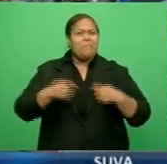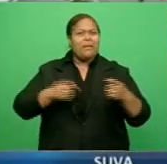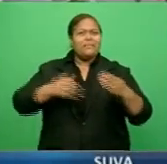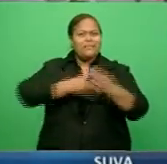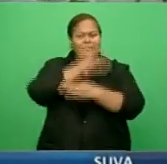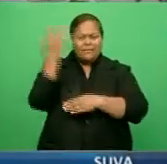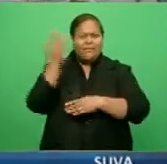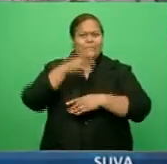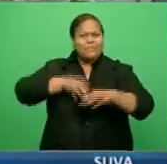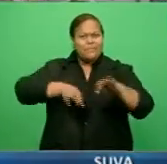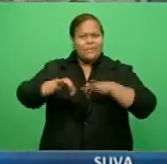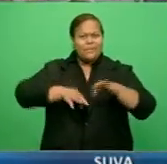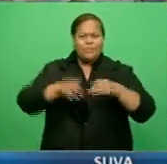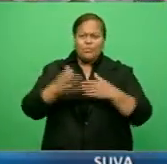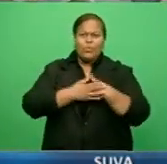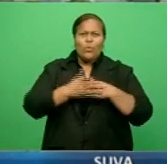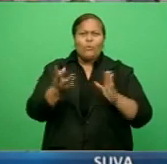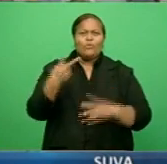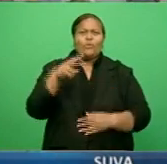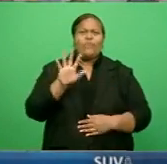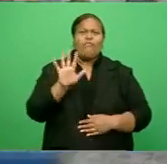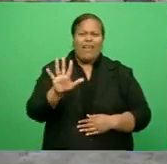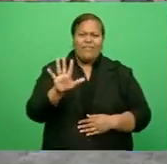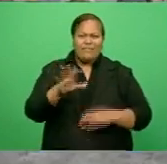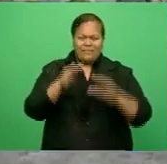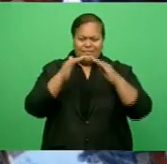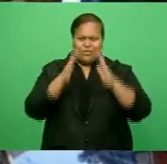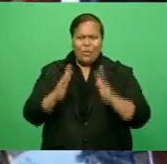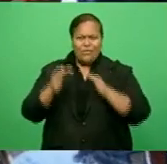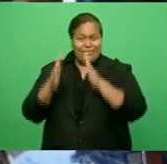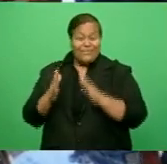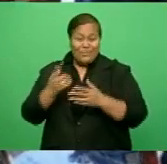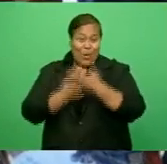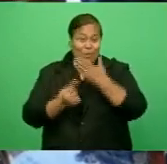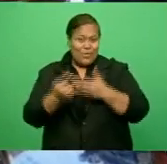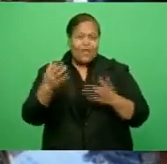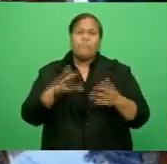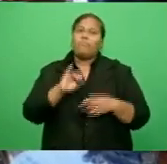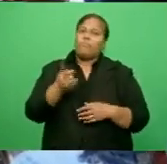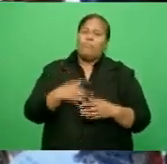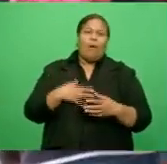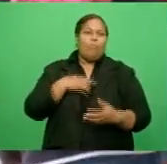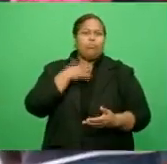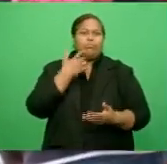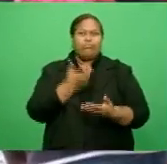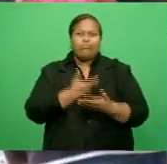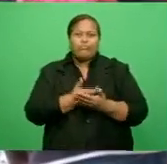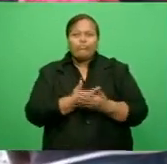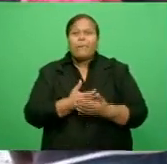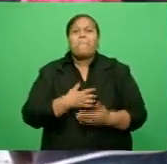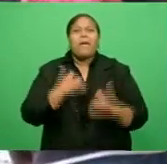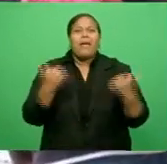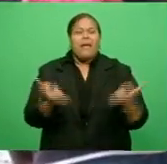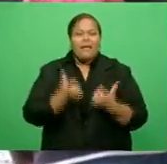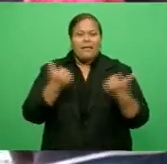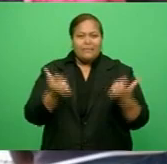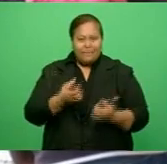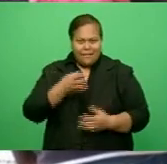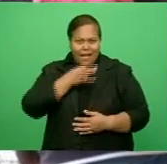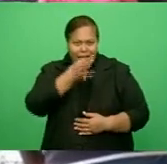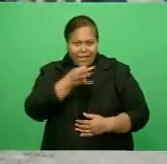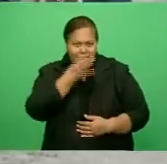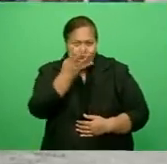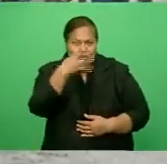planned to open to 25 stalls only. However, the organizers received an overwhelming response, with 40 stall owners expressing their